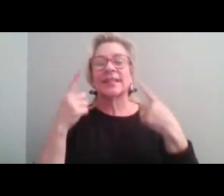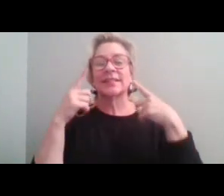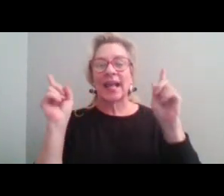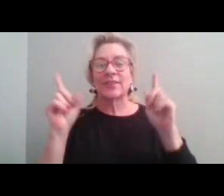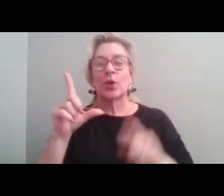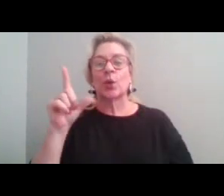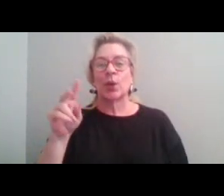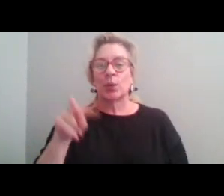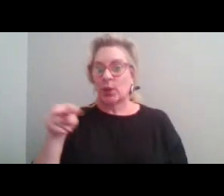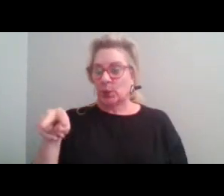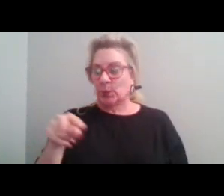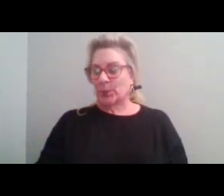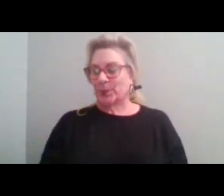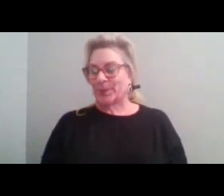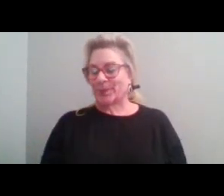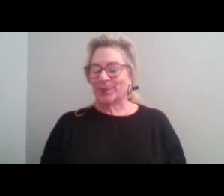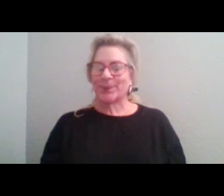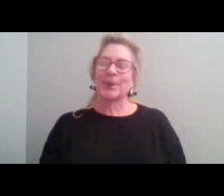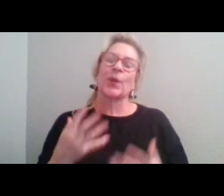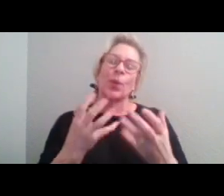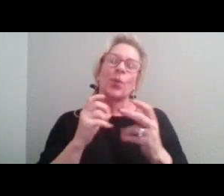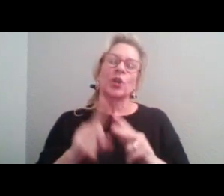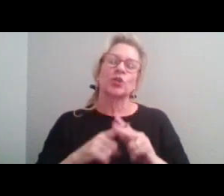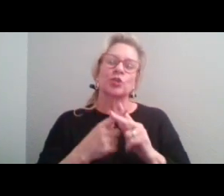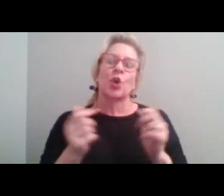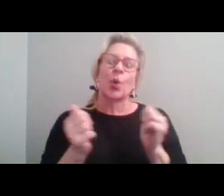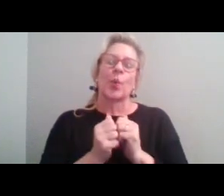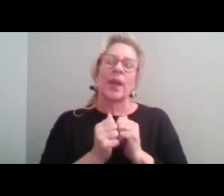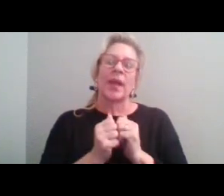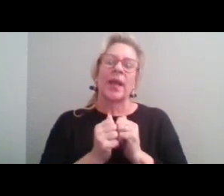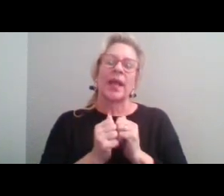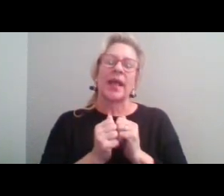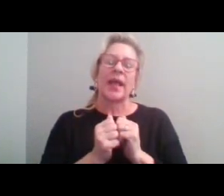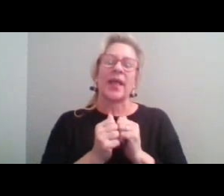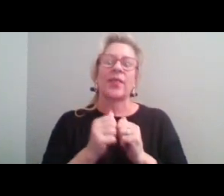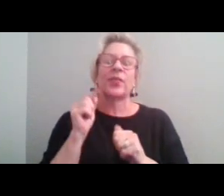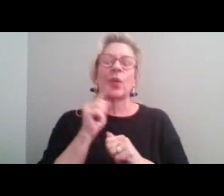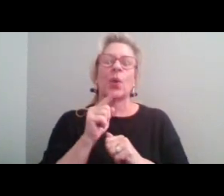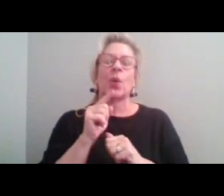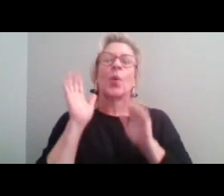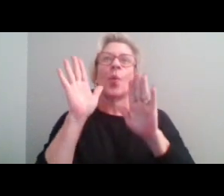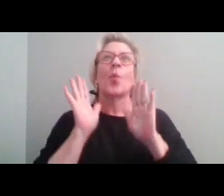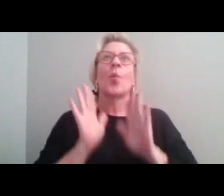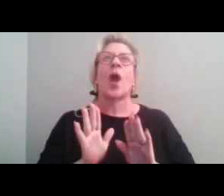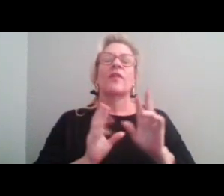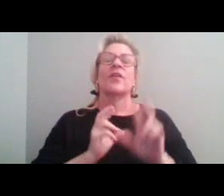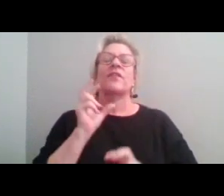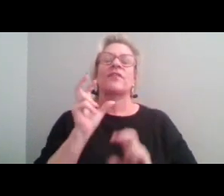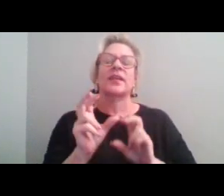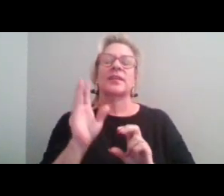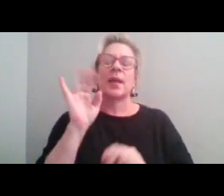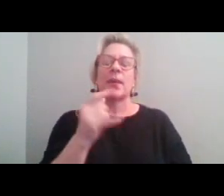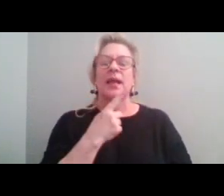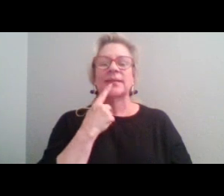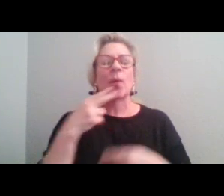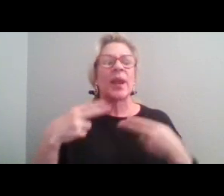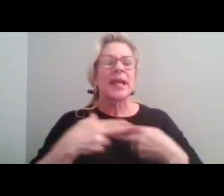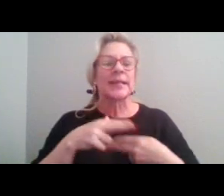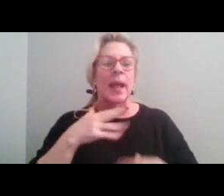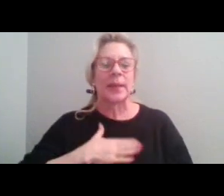2022. I want to start off those highlighting those remarkable investments by if you could go to the next slide,